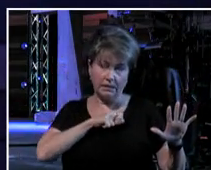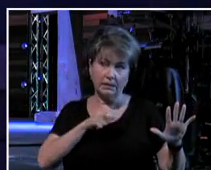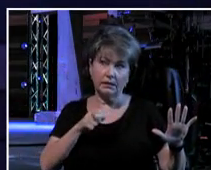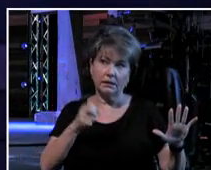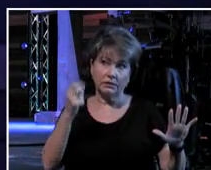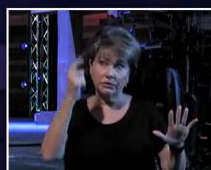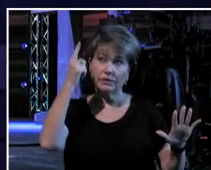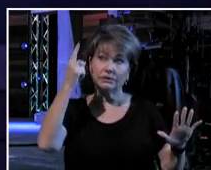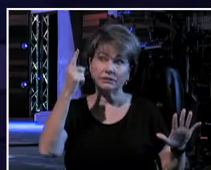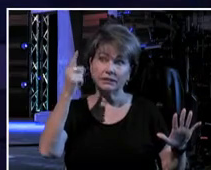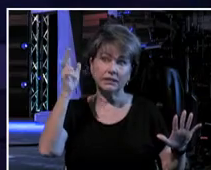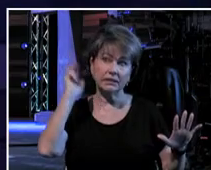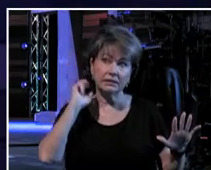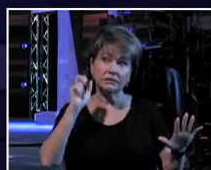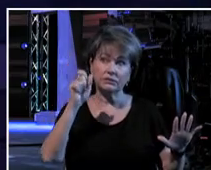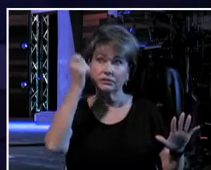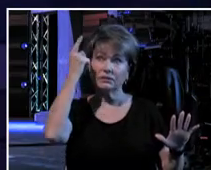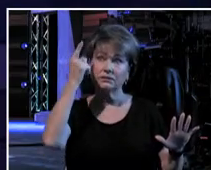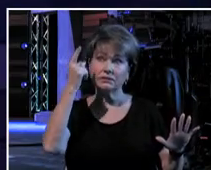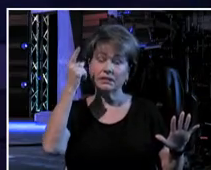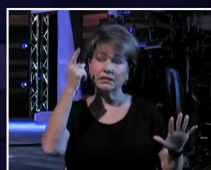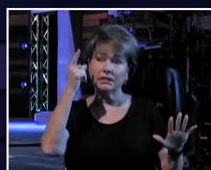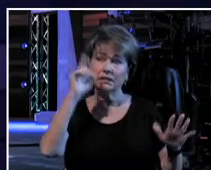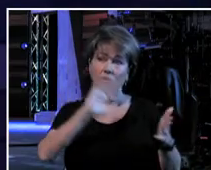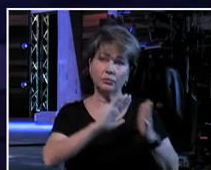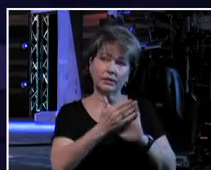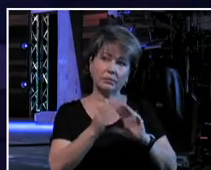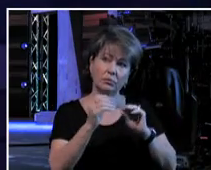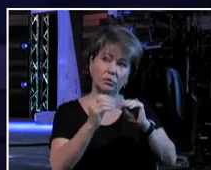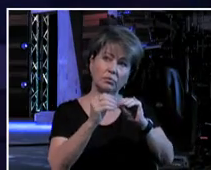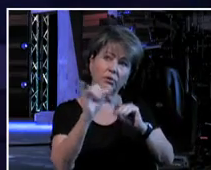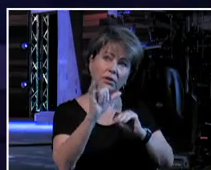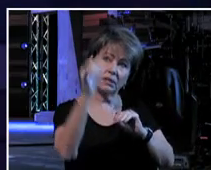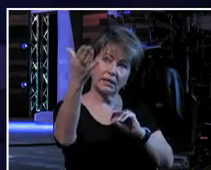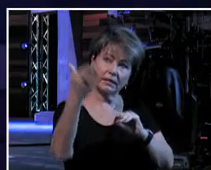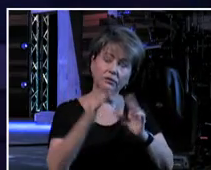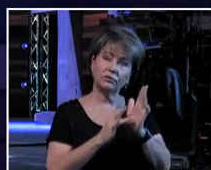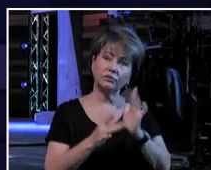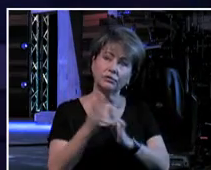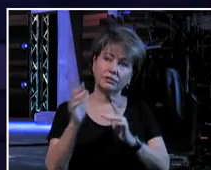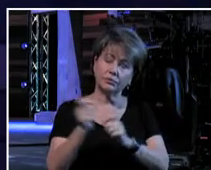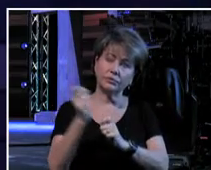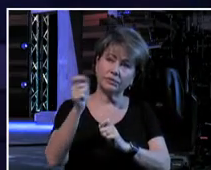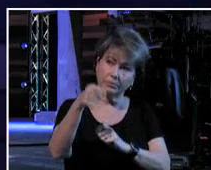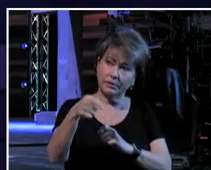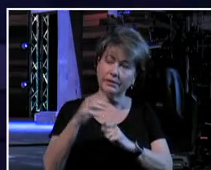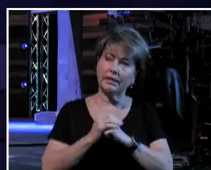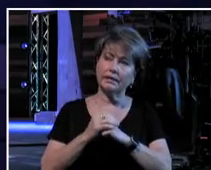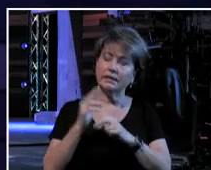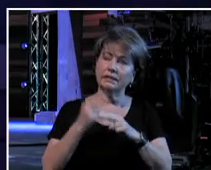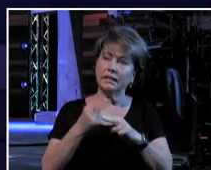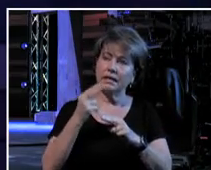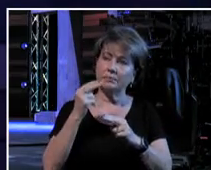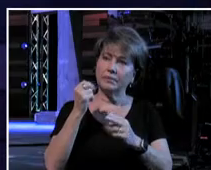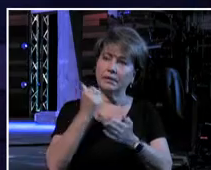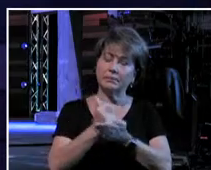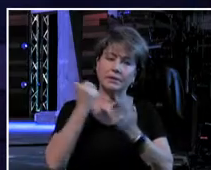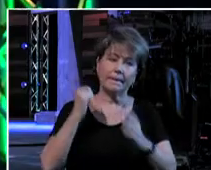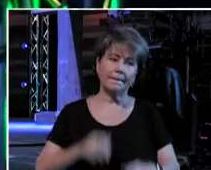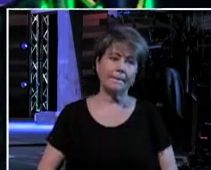change, that we would walk out of here looking more like your son who we're here to celebrate, in whose name we pray.